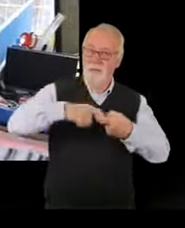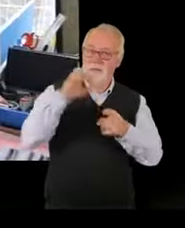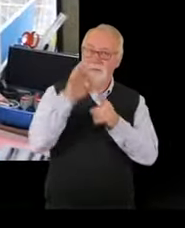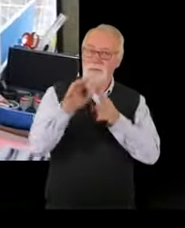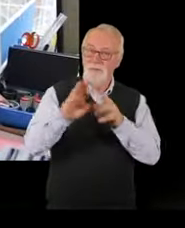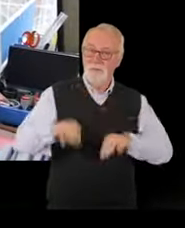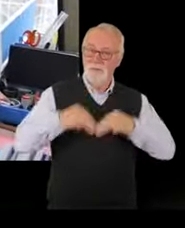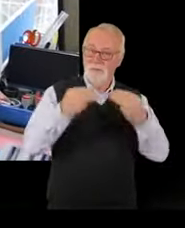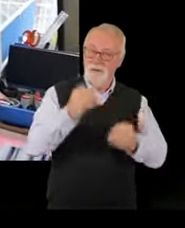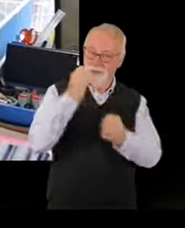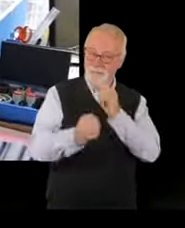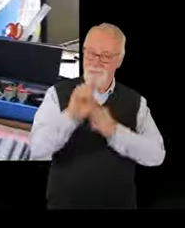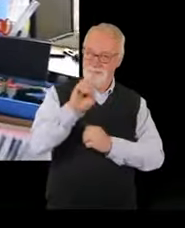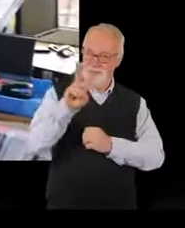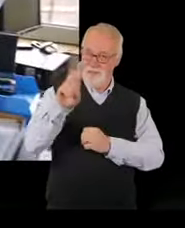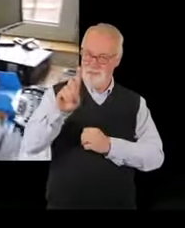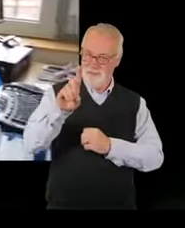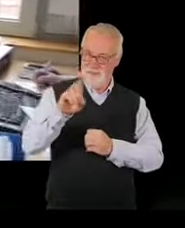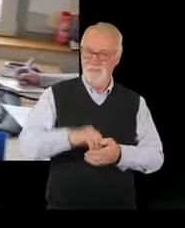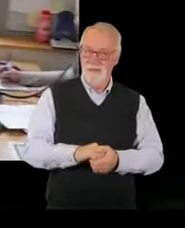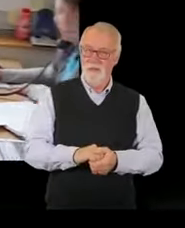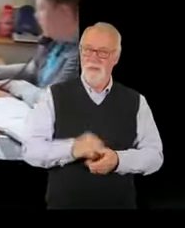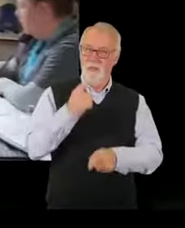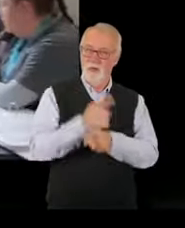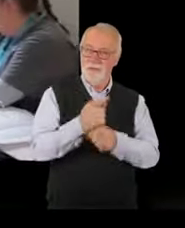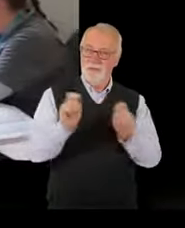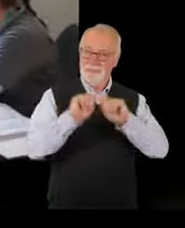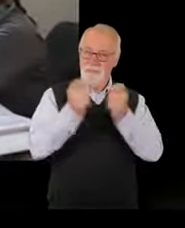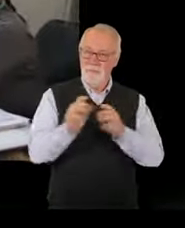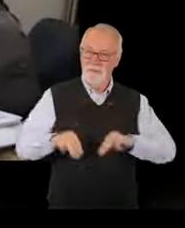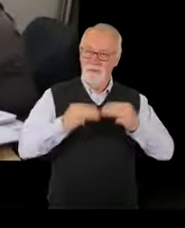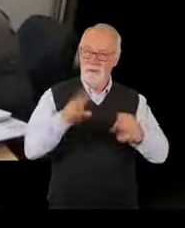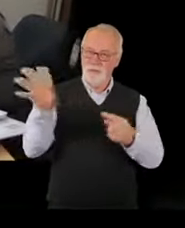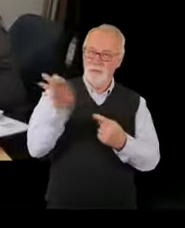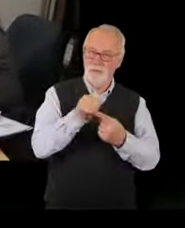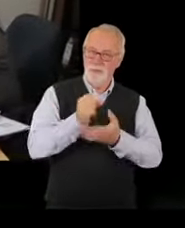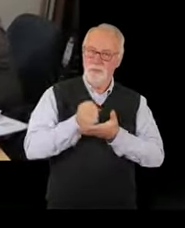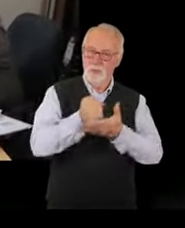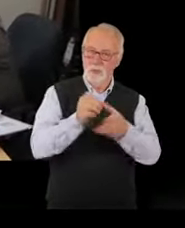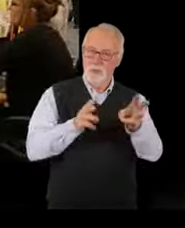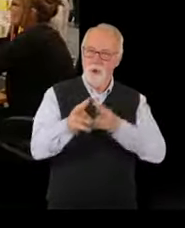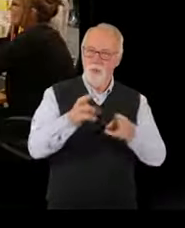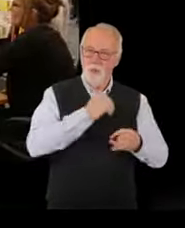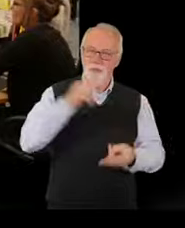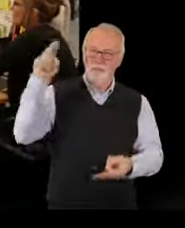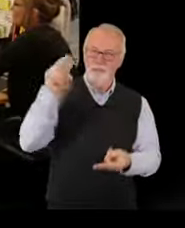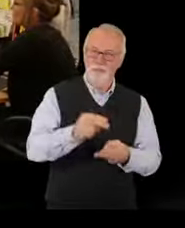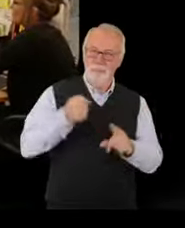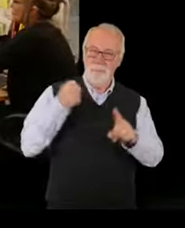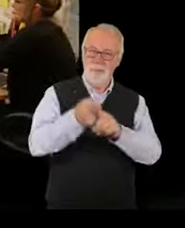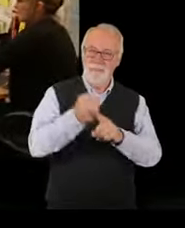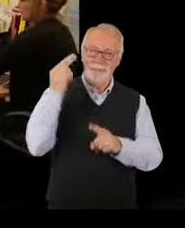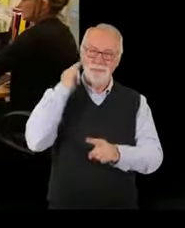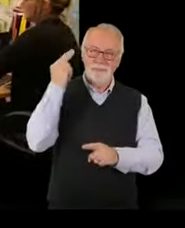These teams provide specialist support and work to reduce the impact of sensory loss for individuals. And help them to